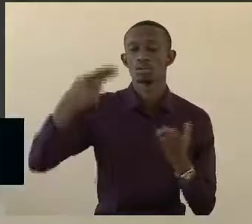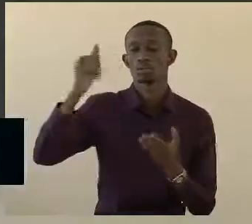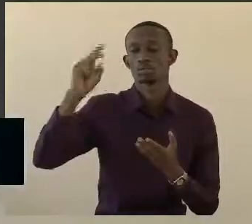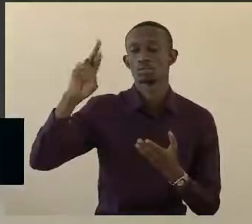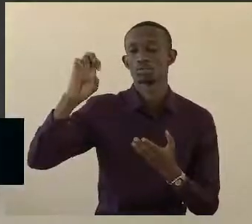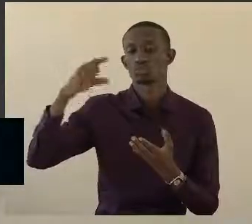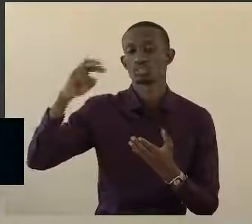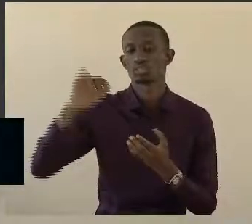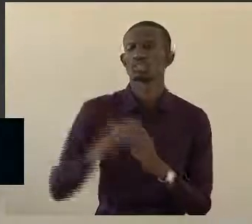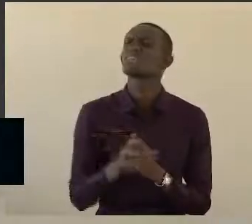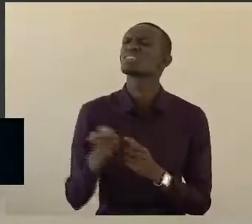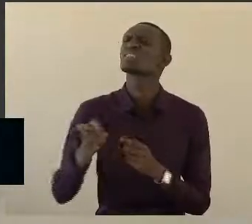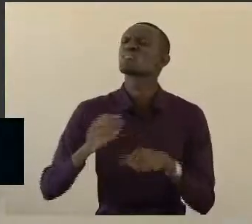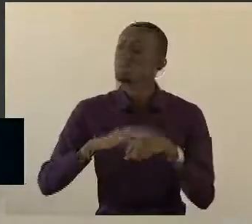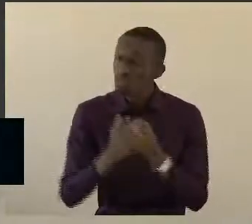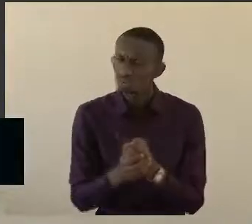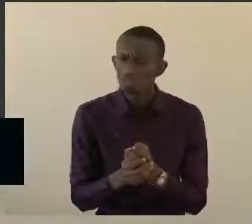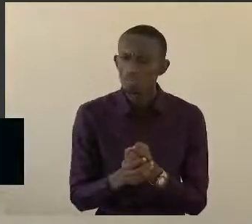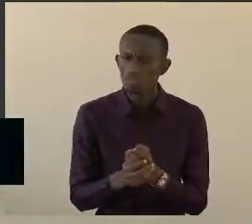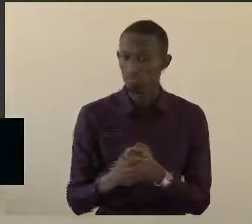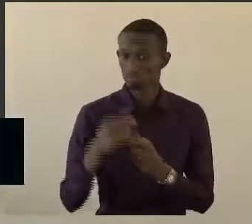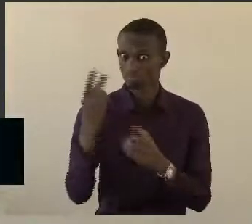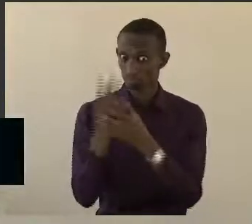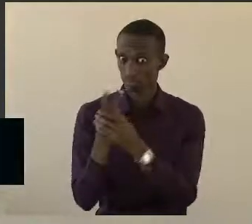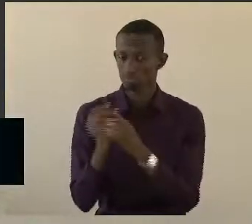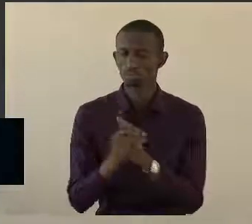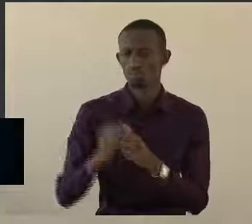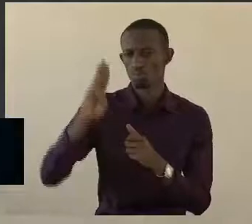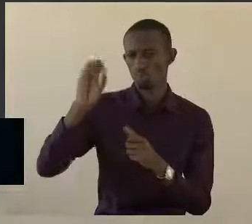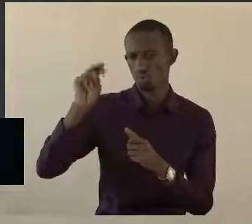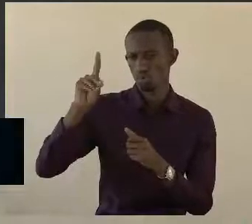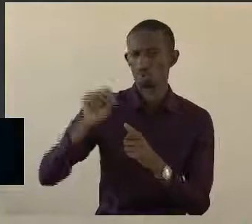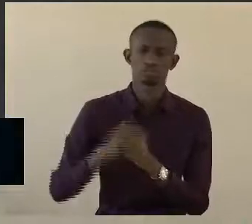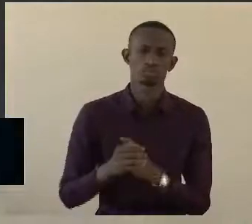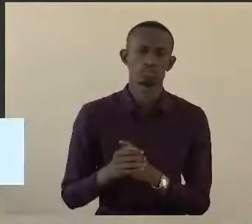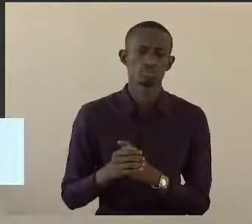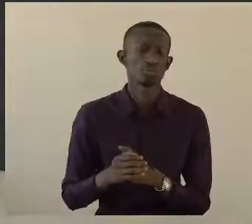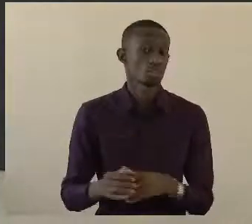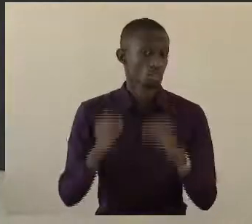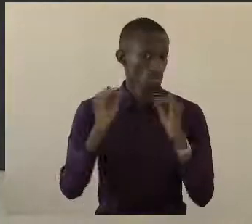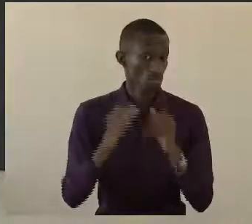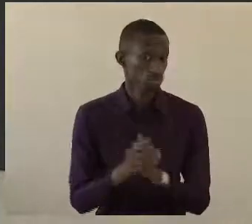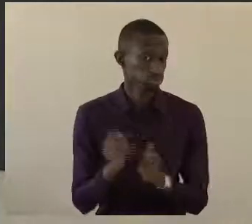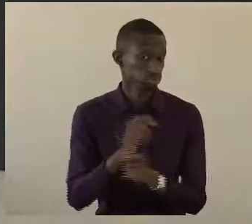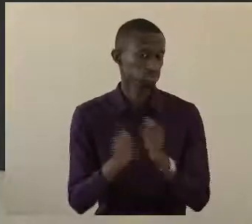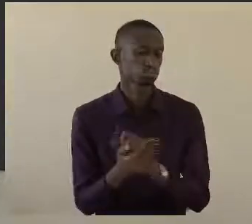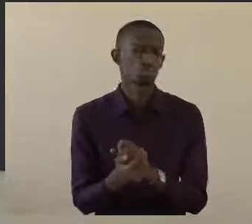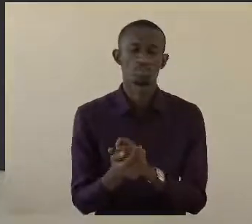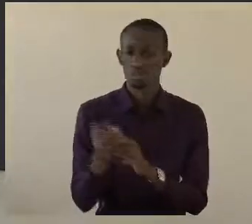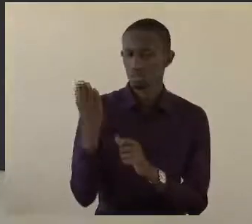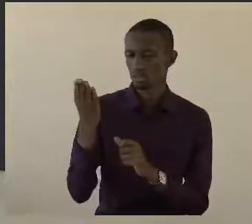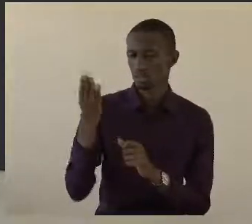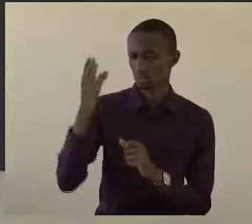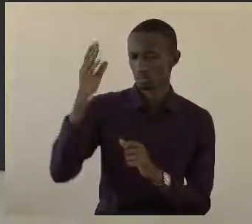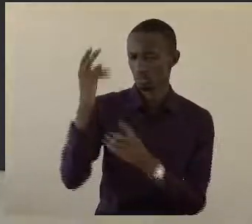bond. And if we rehydrate the product we get, the double bond,